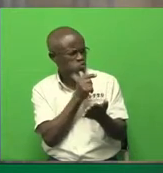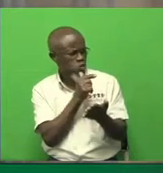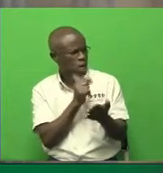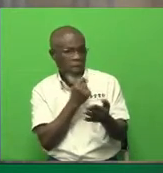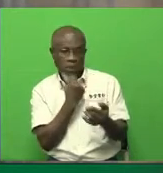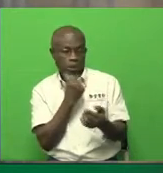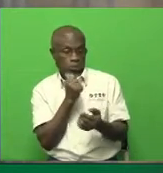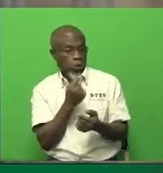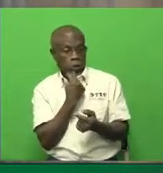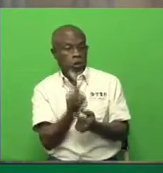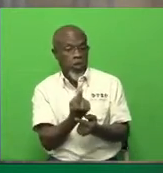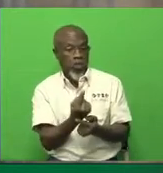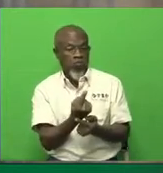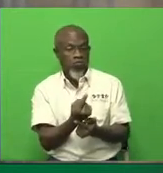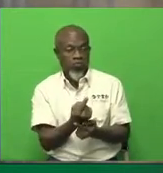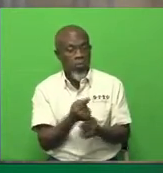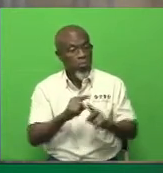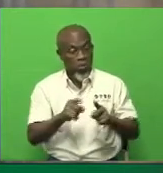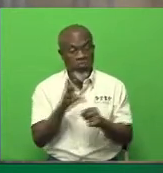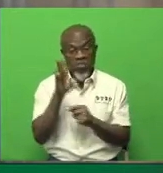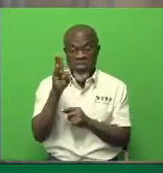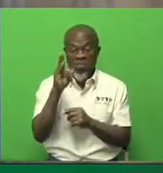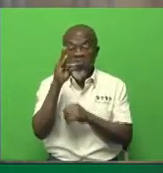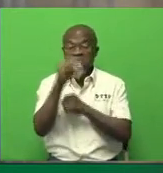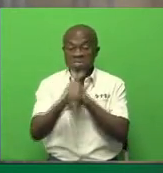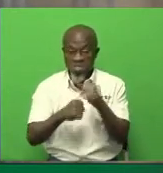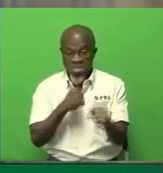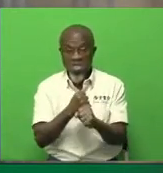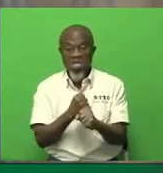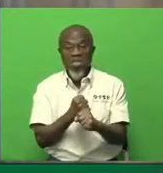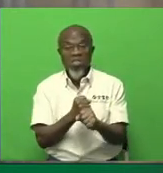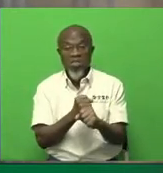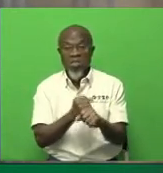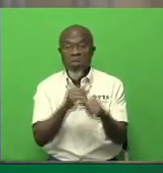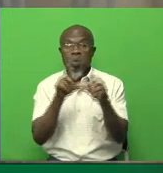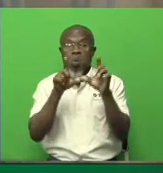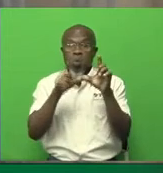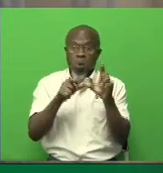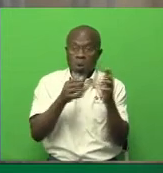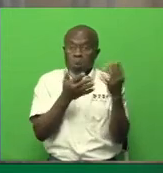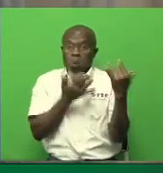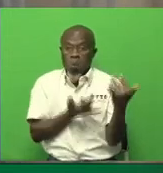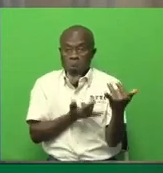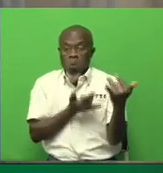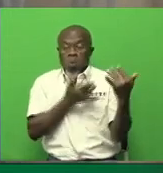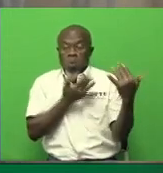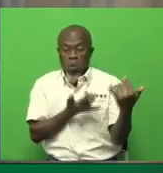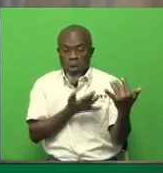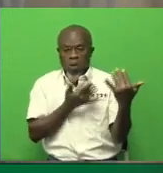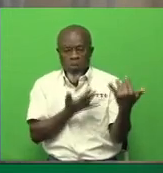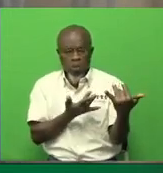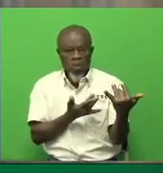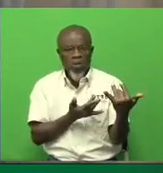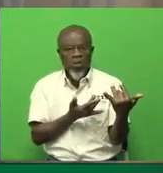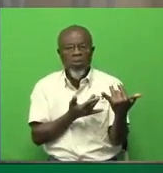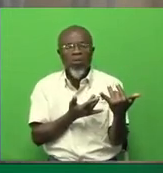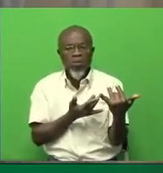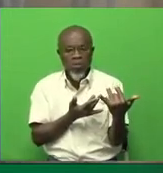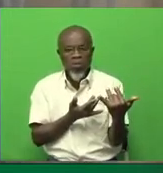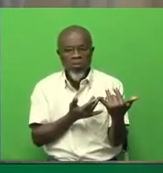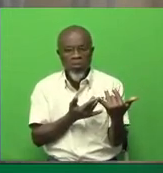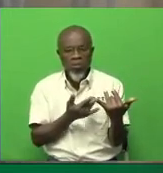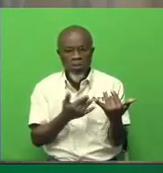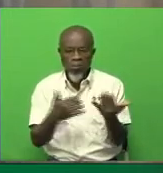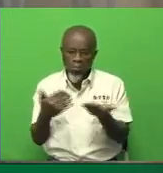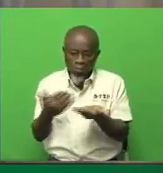for seven years a delayed for seven budgets we heard heard about your procurement Act to be operationalized